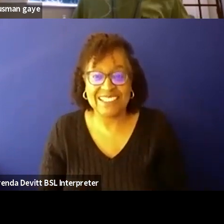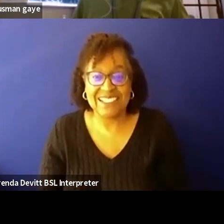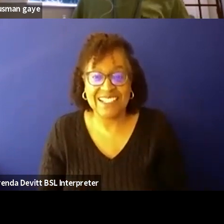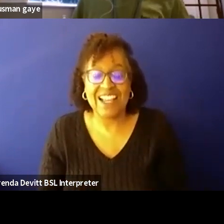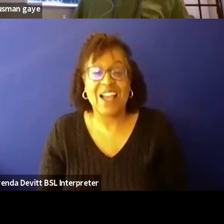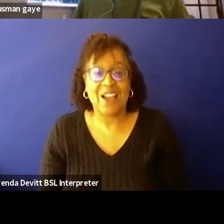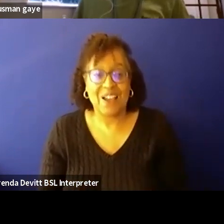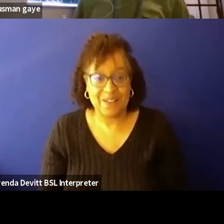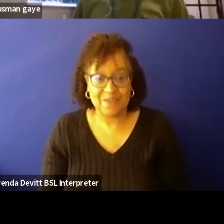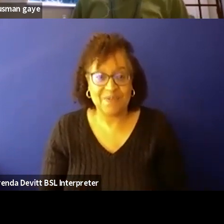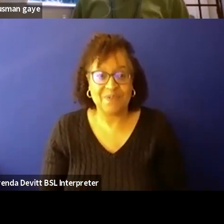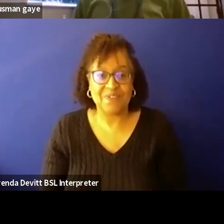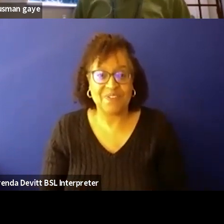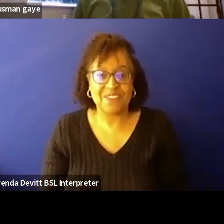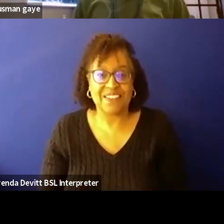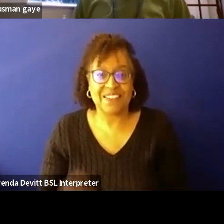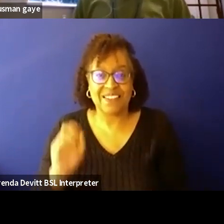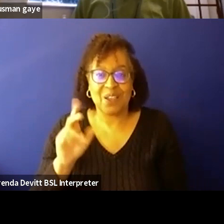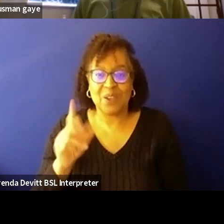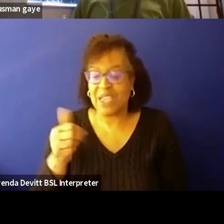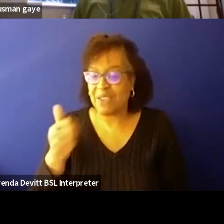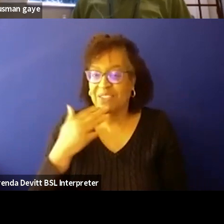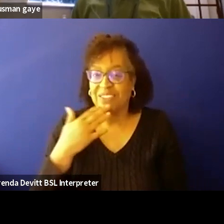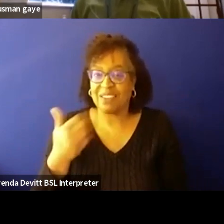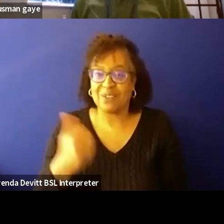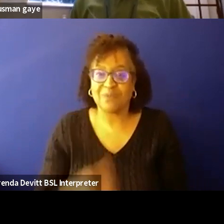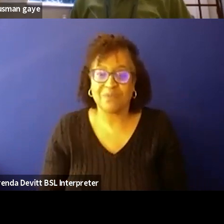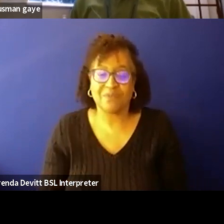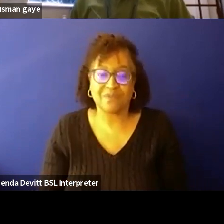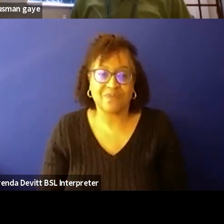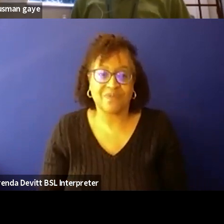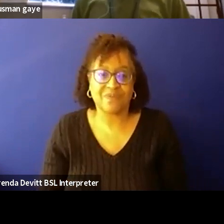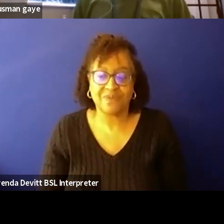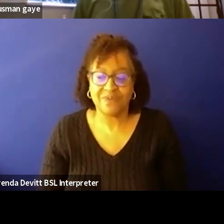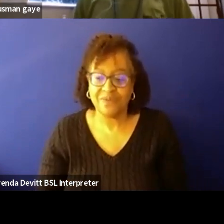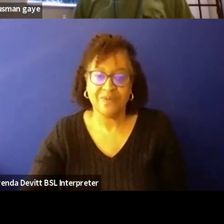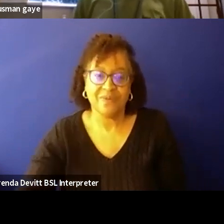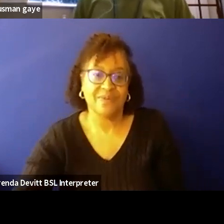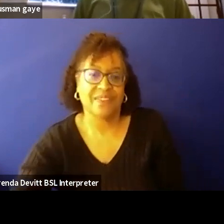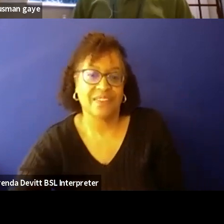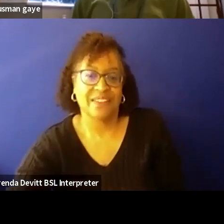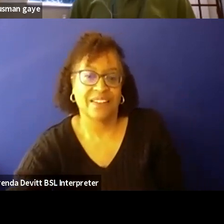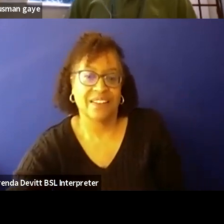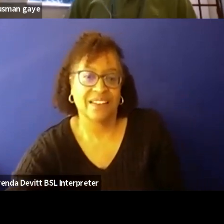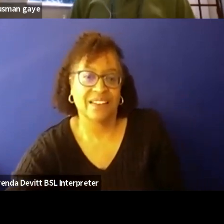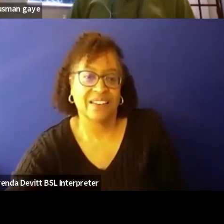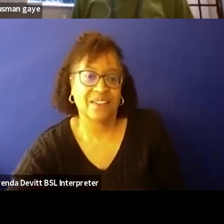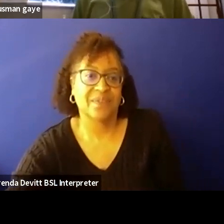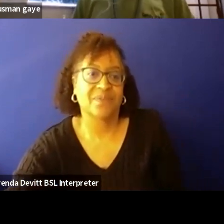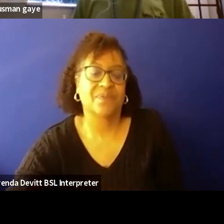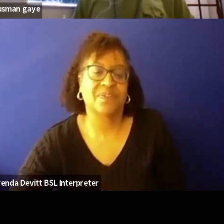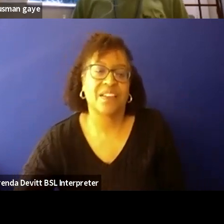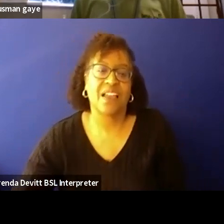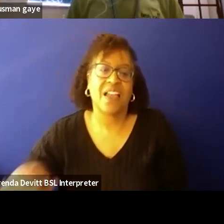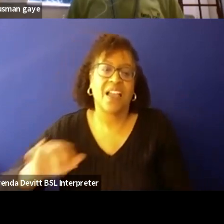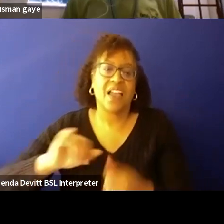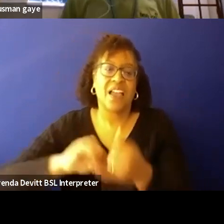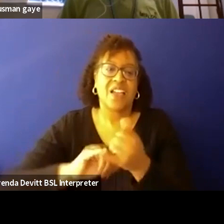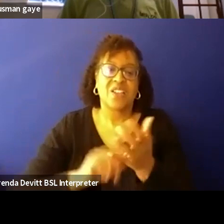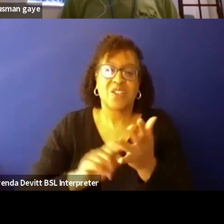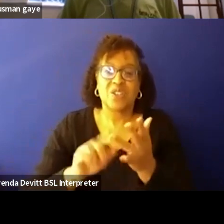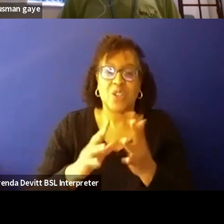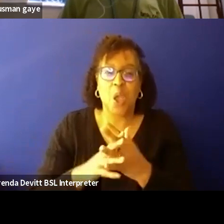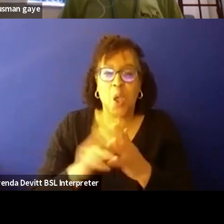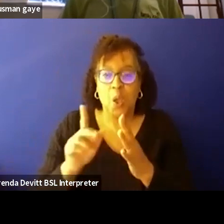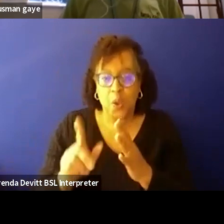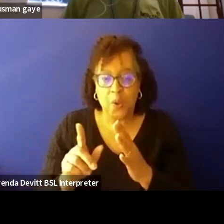All right. That's wonderful. I think it's Snow. Yeah, Snow. Hello. I didn't give my question,